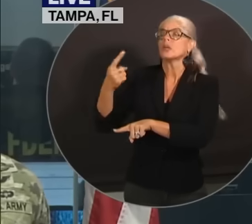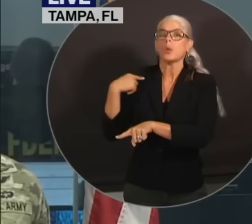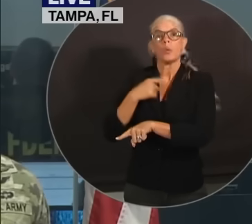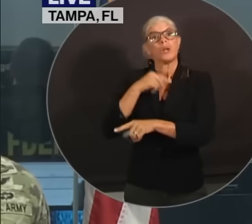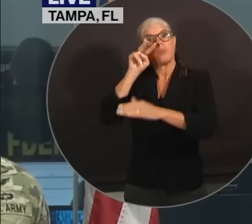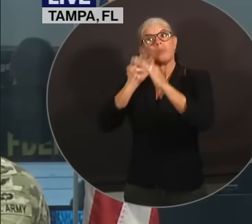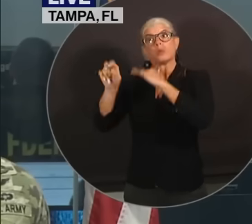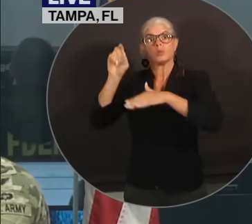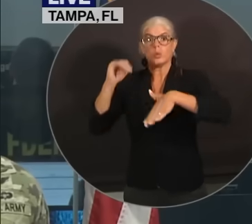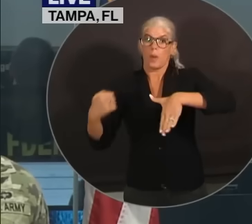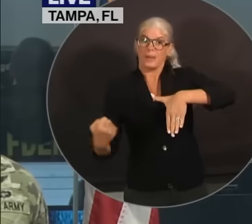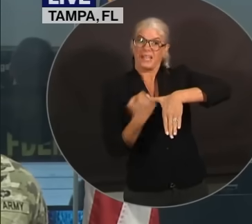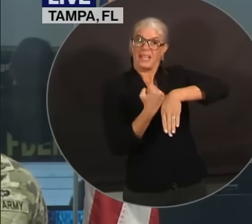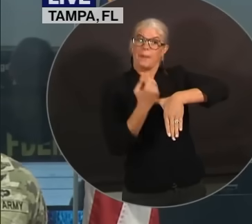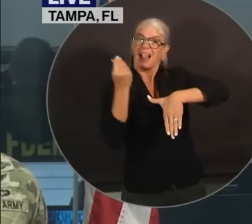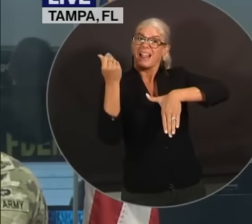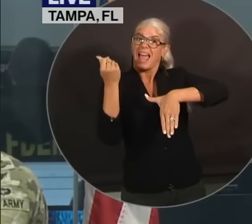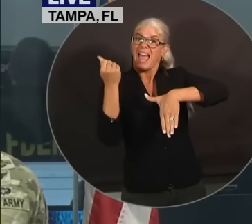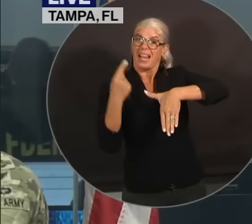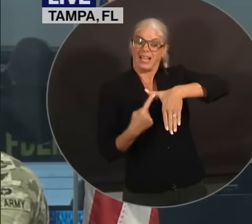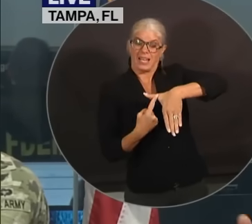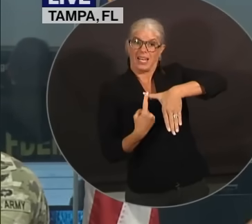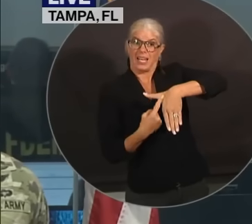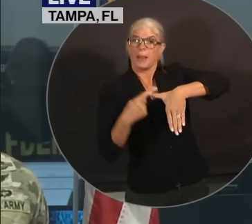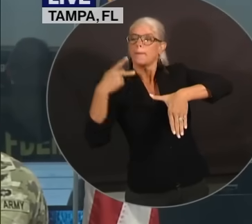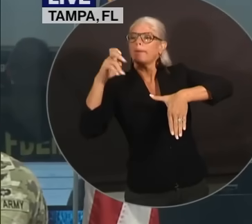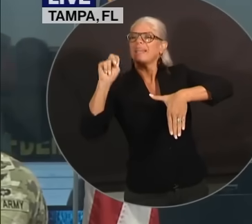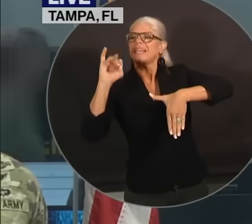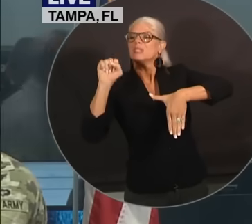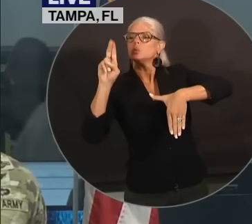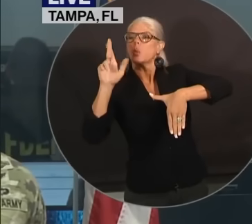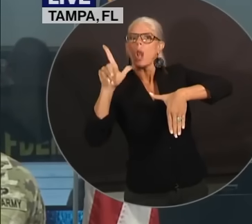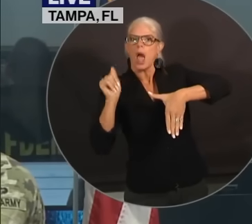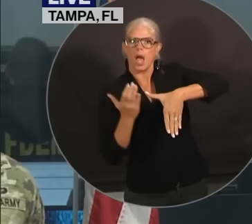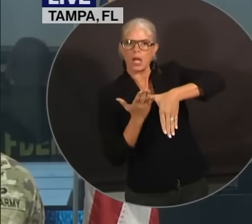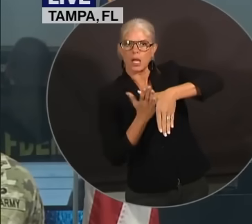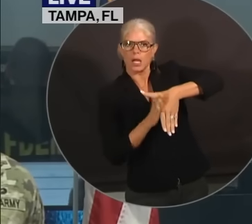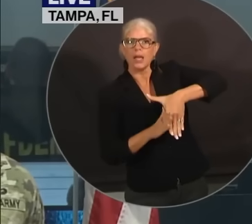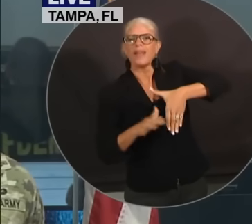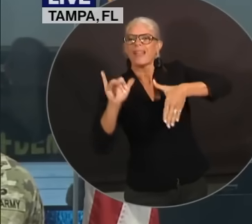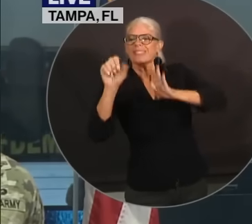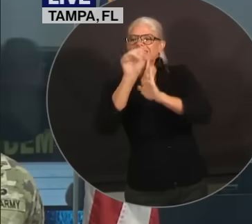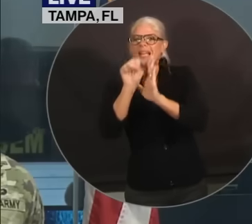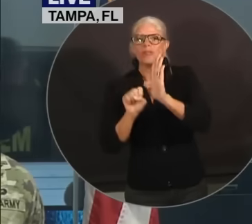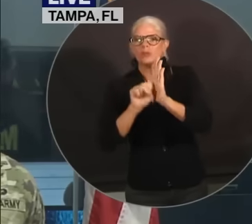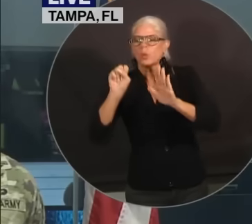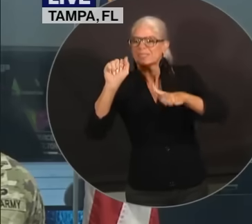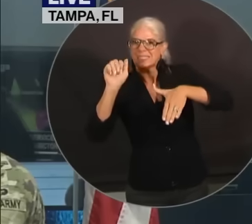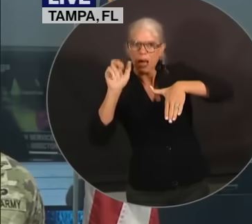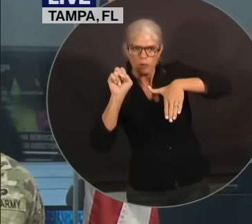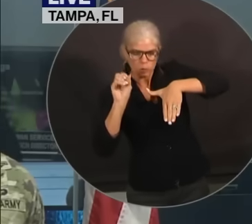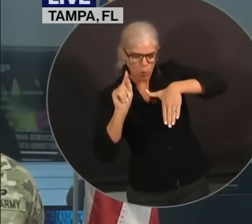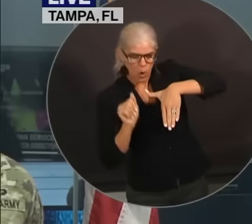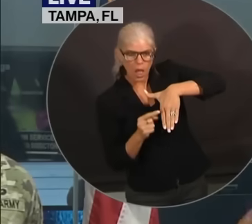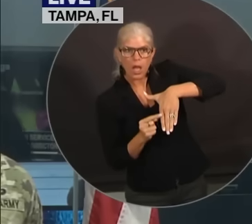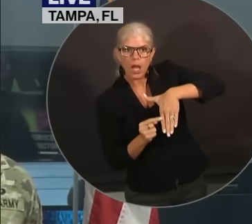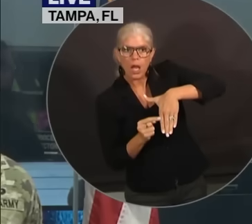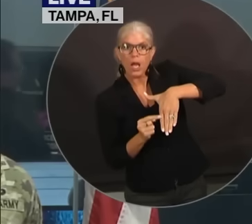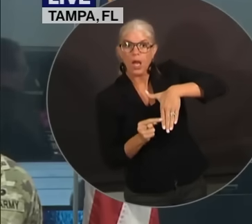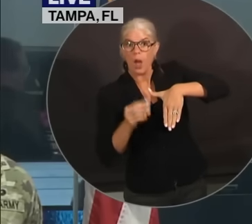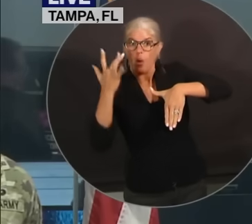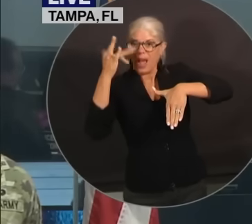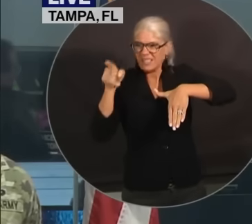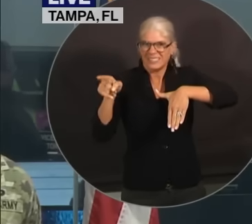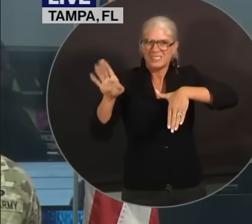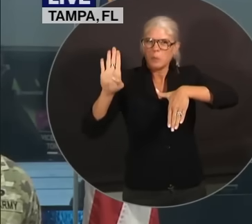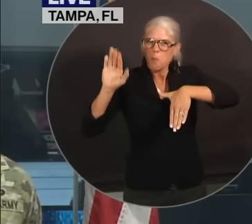kind of the Florida Peninsula Gulf Coast, whether you're talking about Sarasota, Tampa, some of those areas. But because it's such a big storm, it's churning